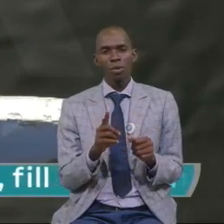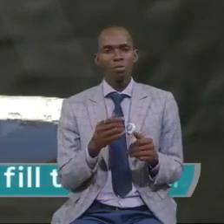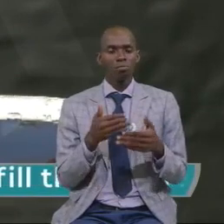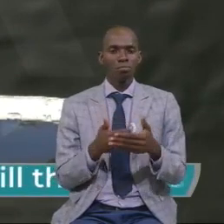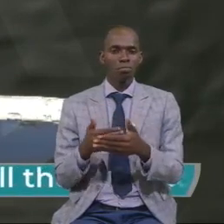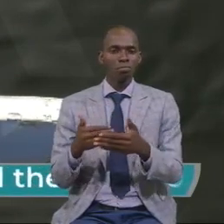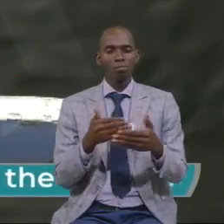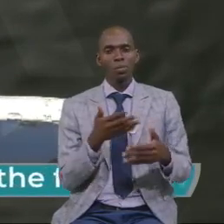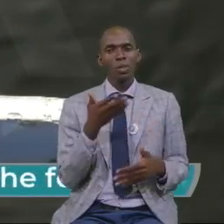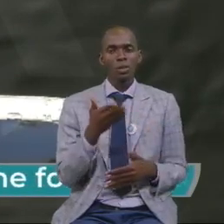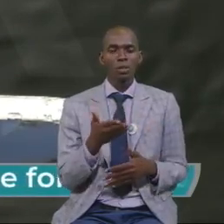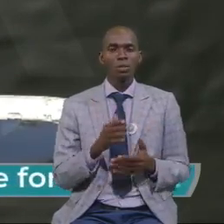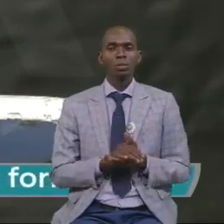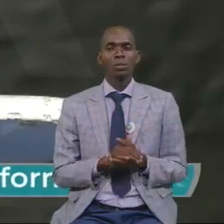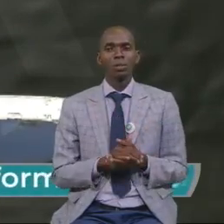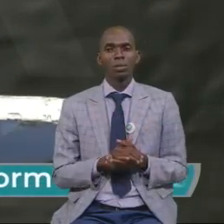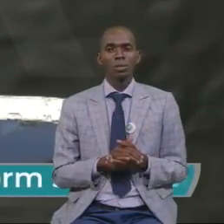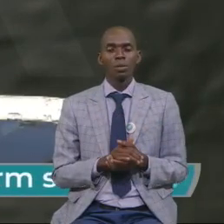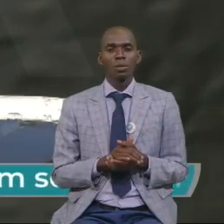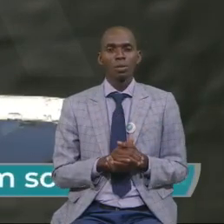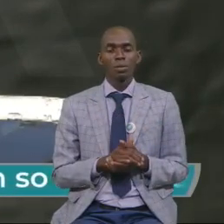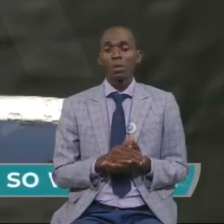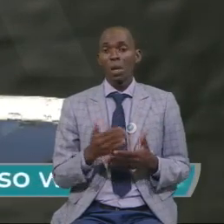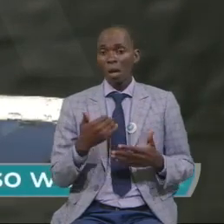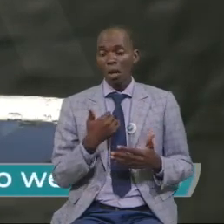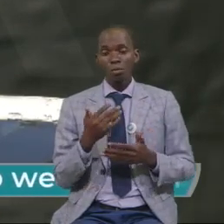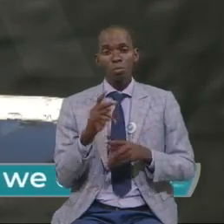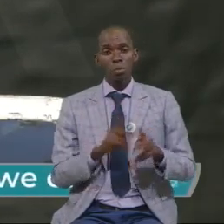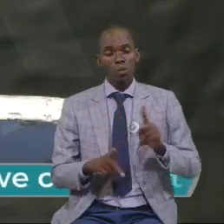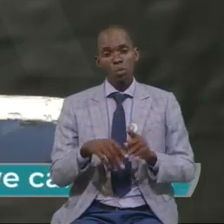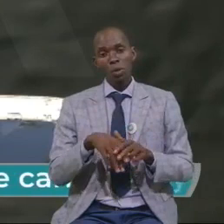We will have some almost by the roadside there. Let's make sure we